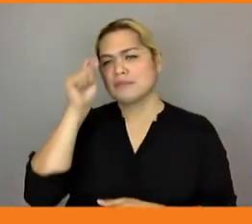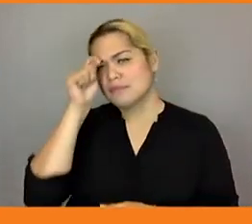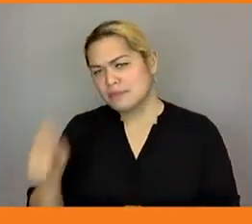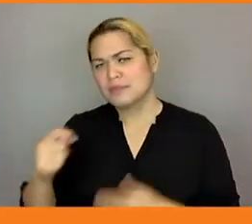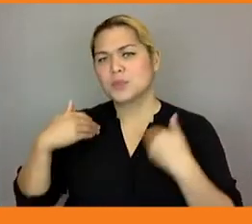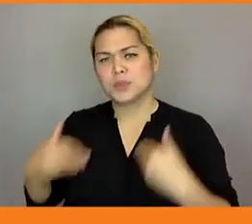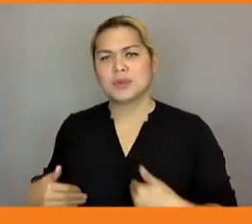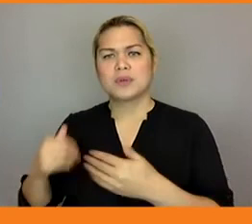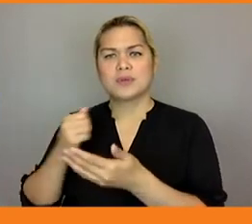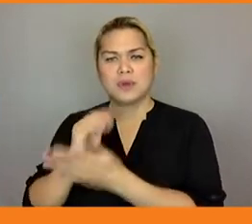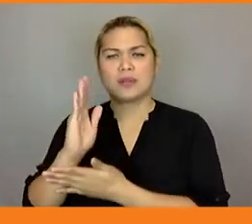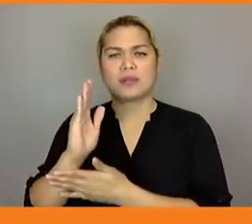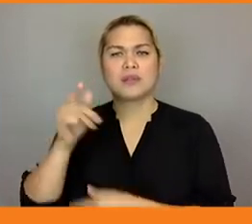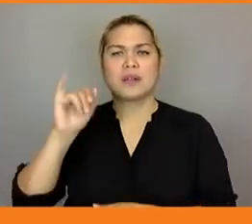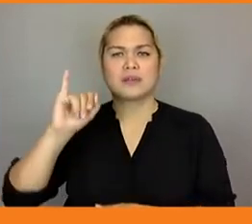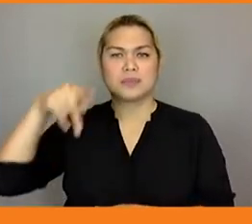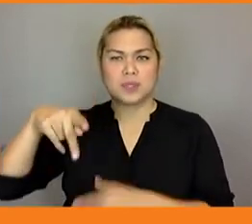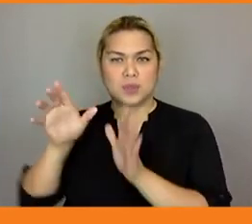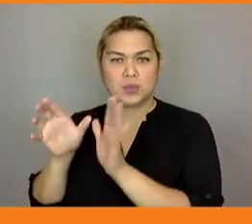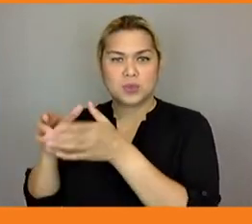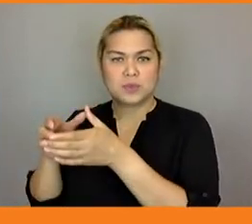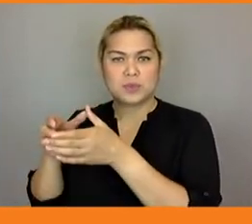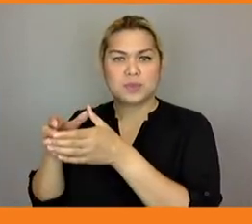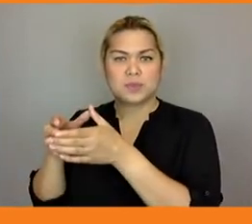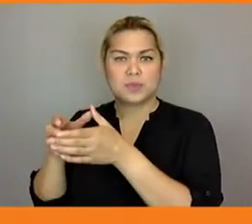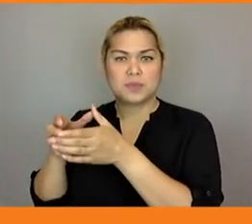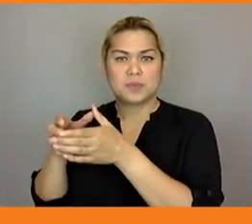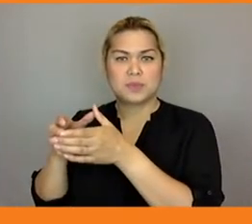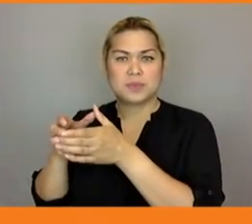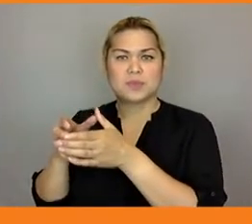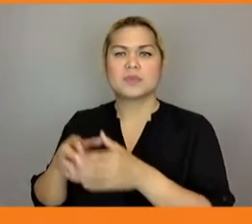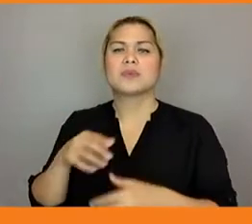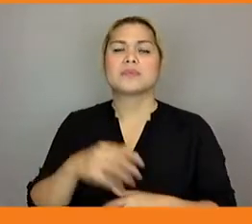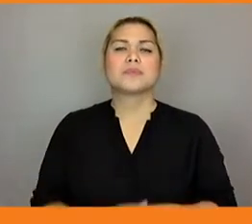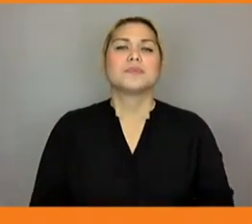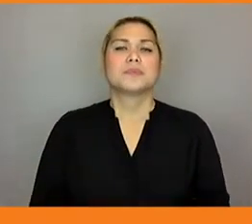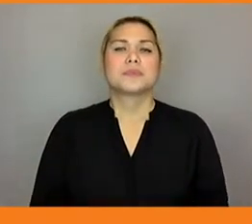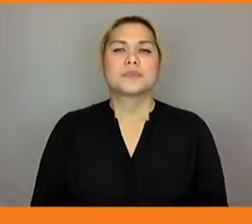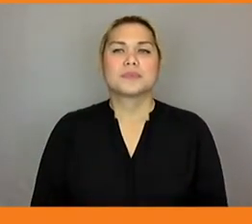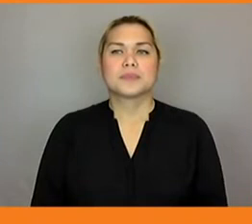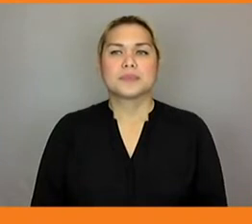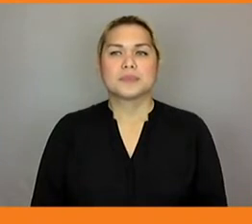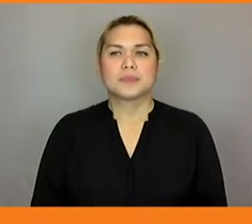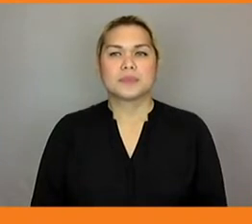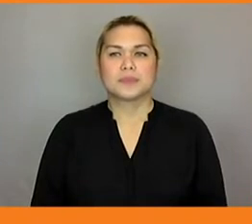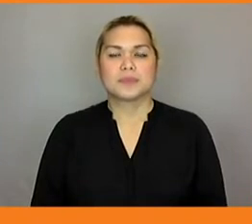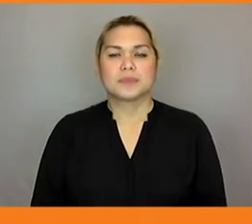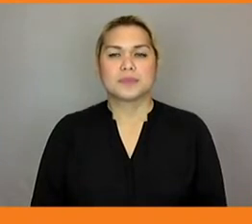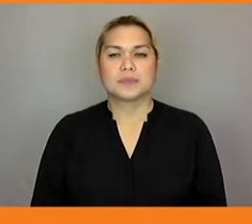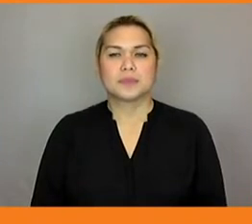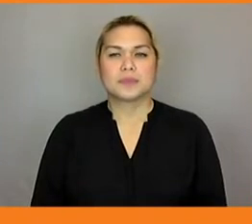vulnerable communities soon. Thank you very much, President. Thank you, Ritu. That's really, really,